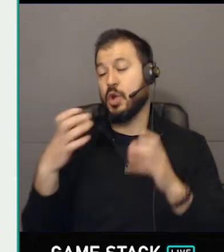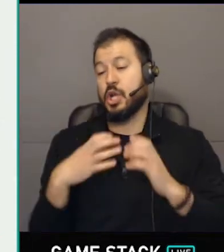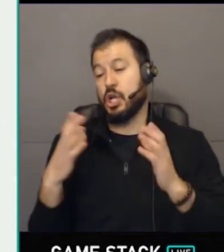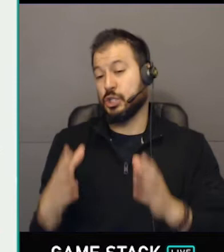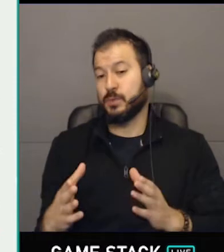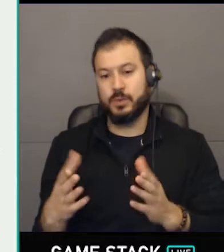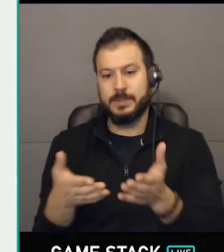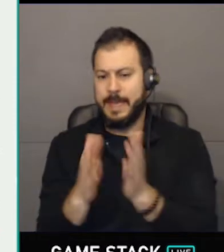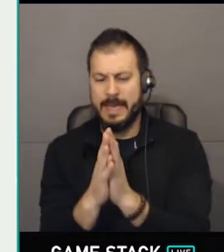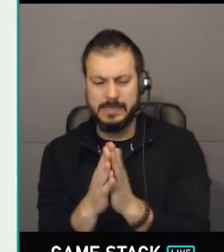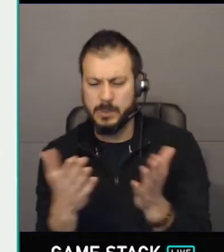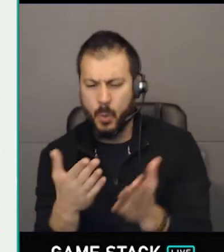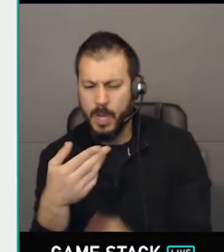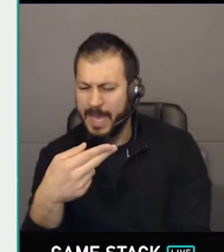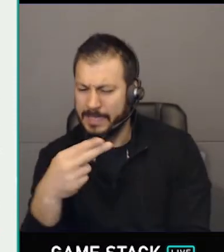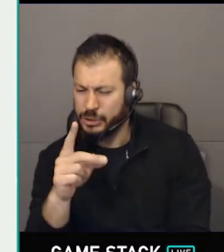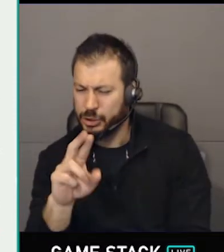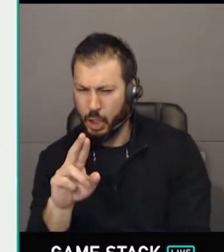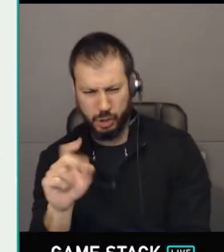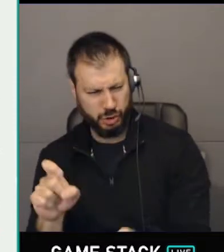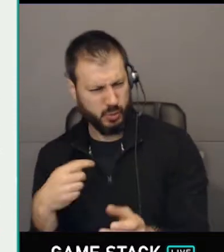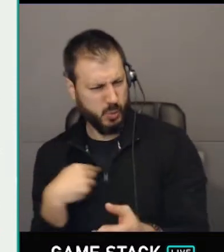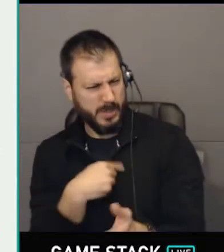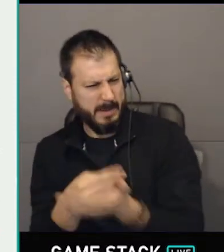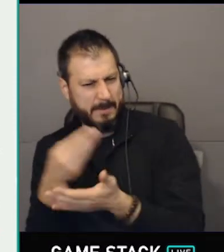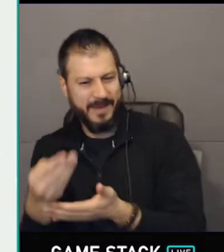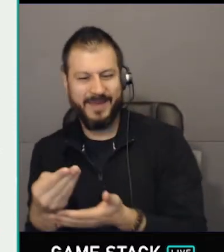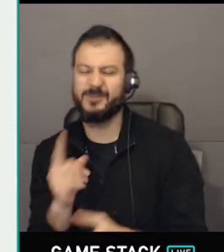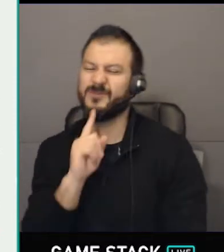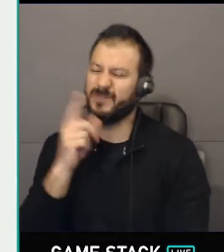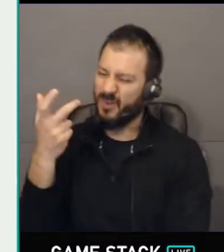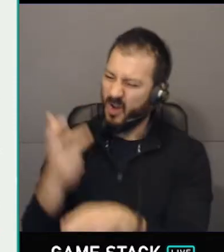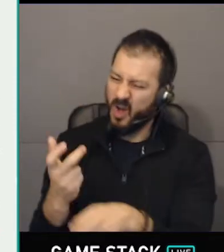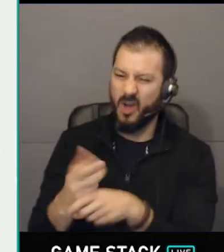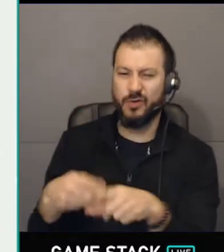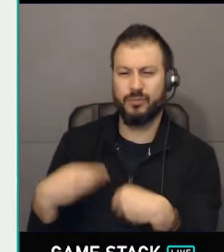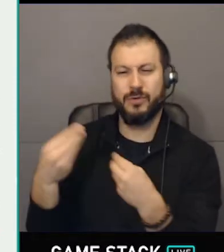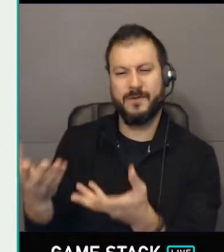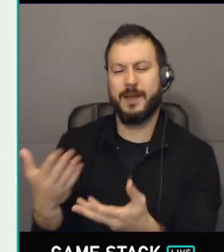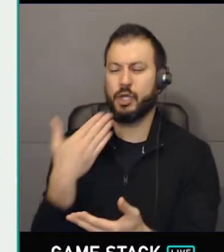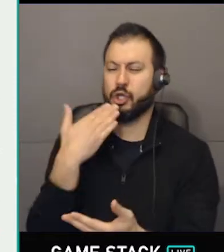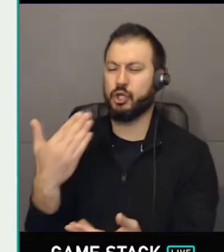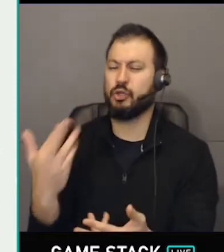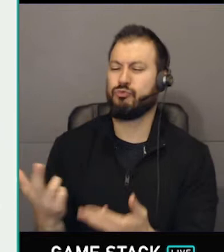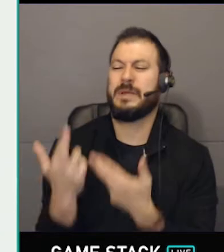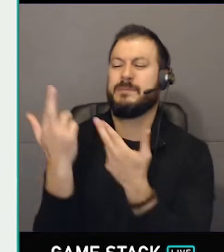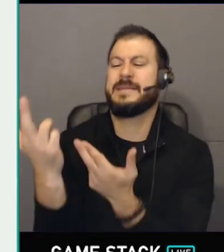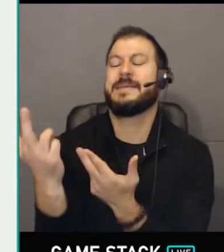what HDR monitor they should purchase, it's really hard to provide a good recommendation.